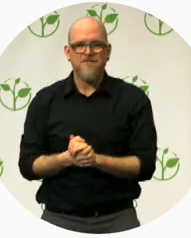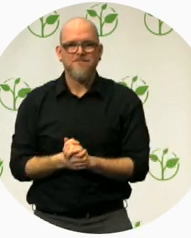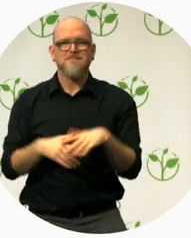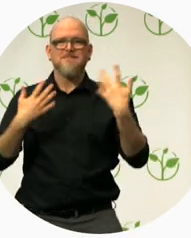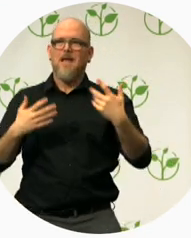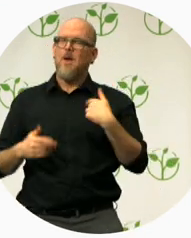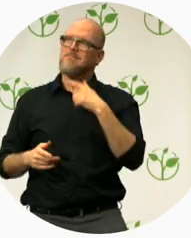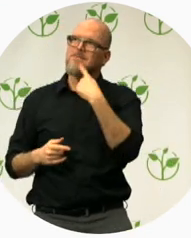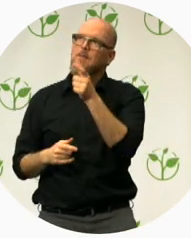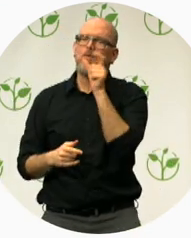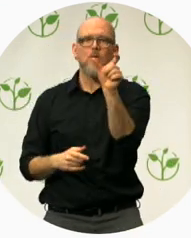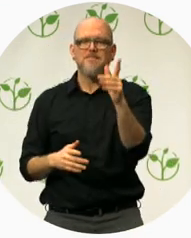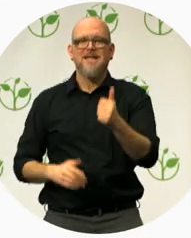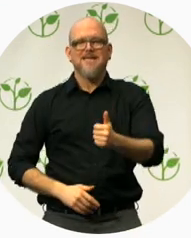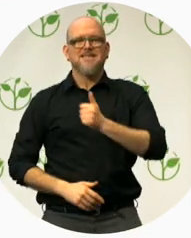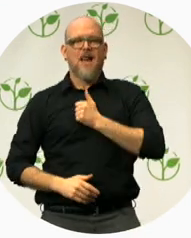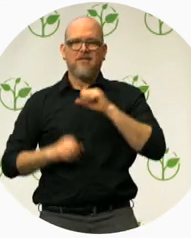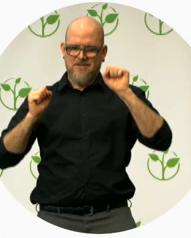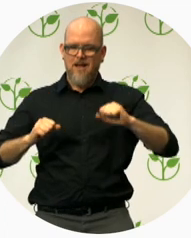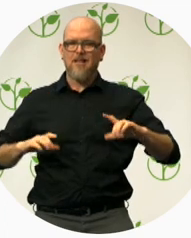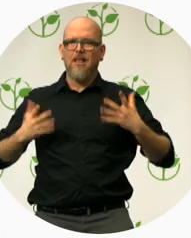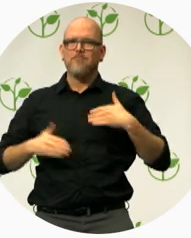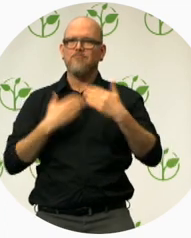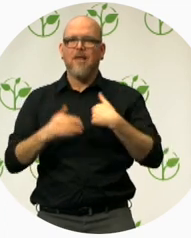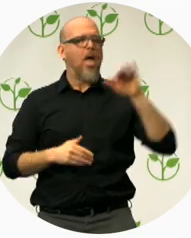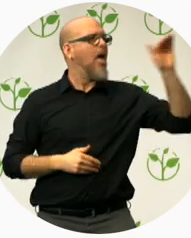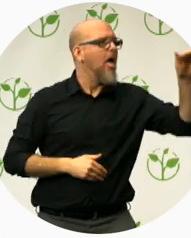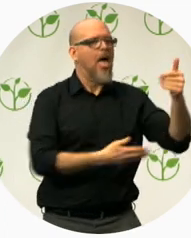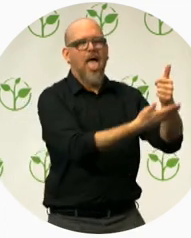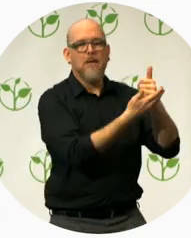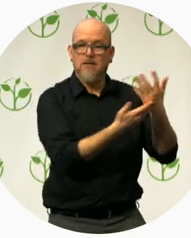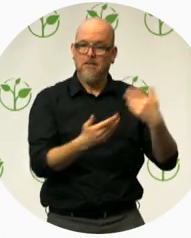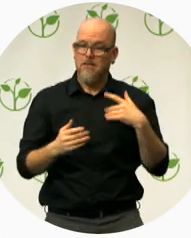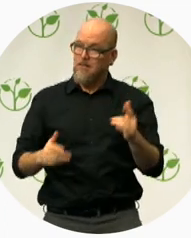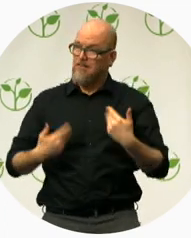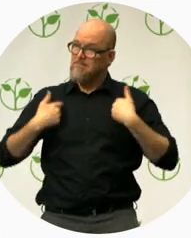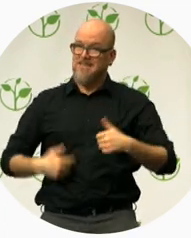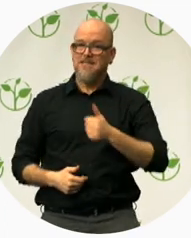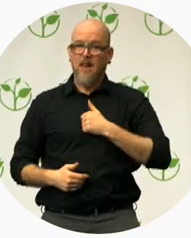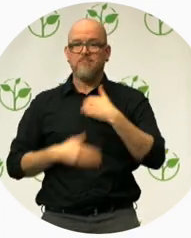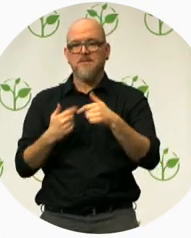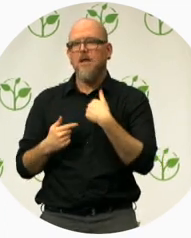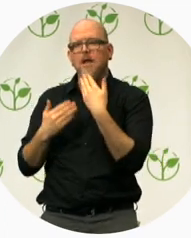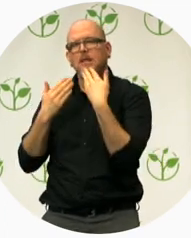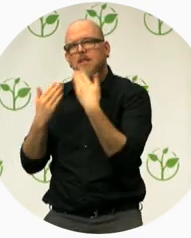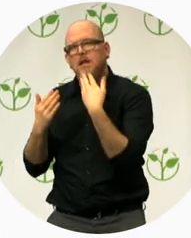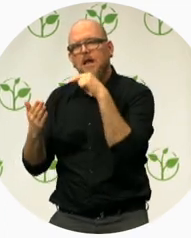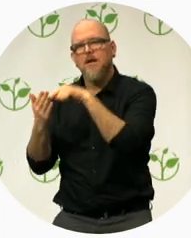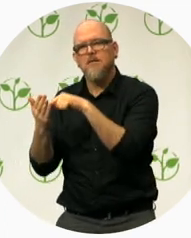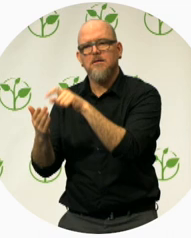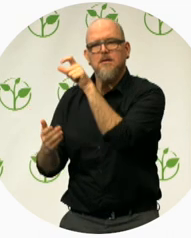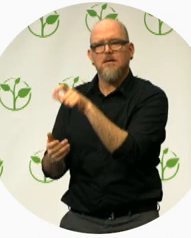So just to conclude, I would like to say thank you to Globo, to this TV channel that